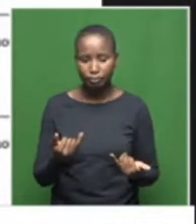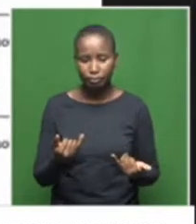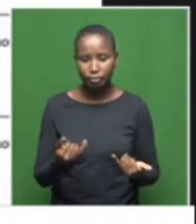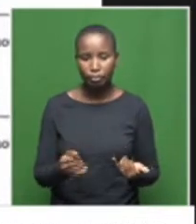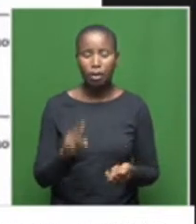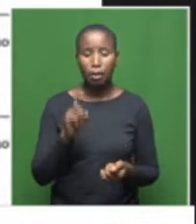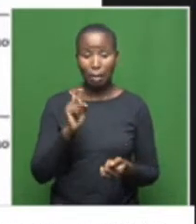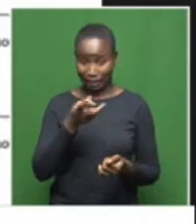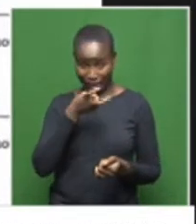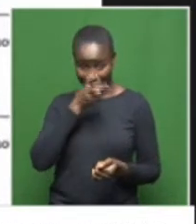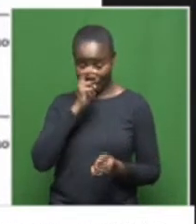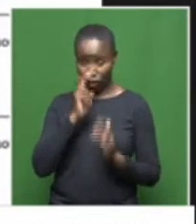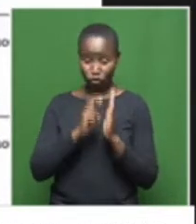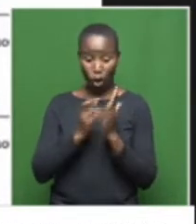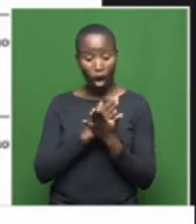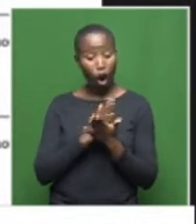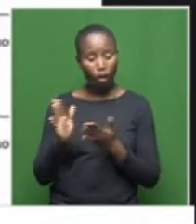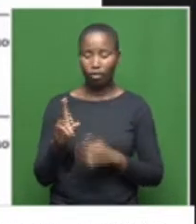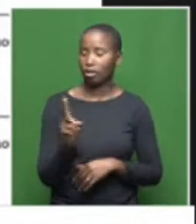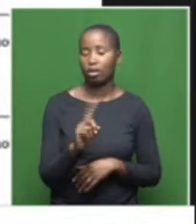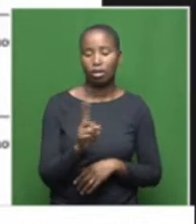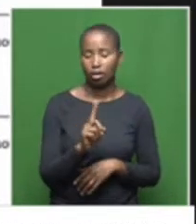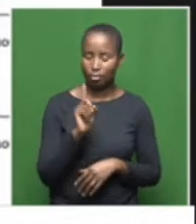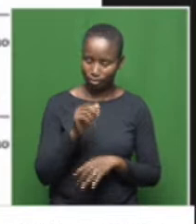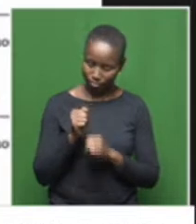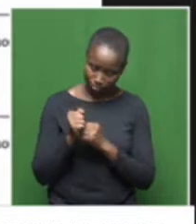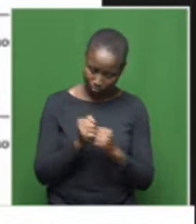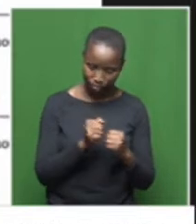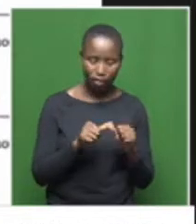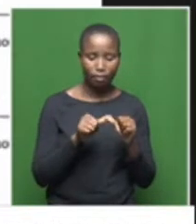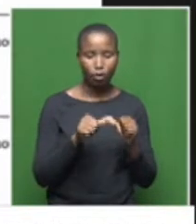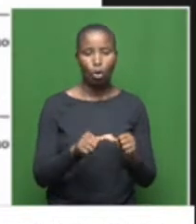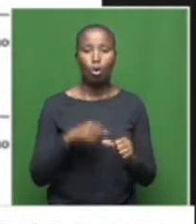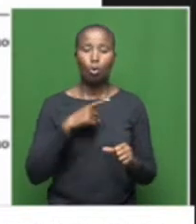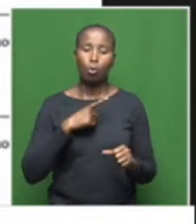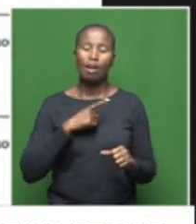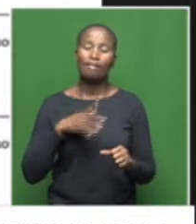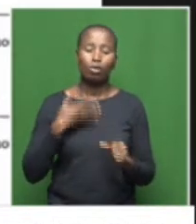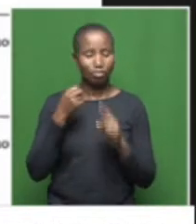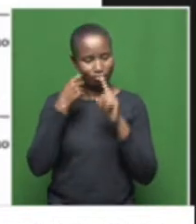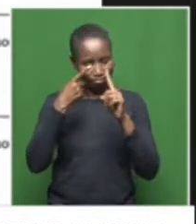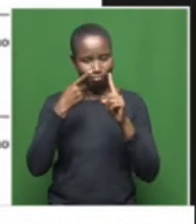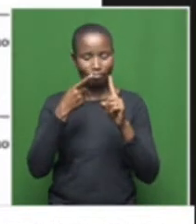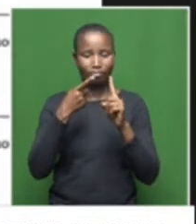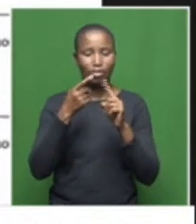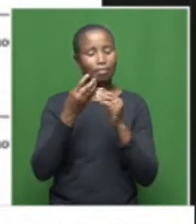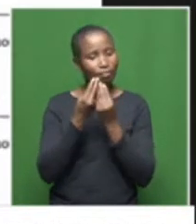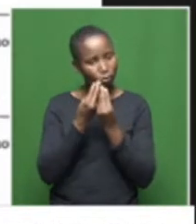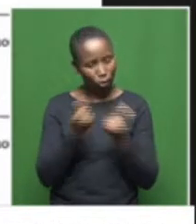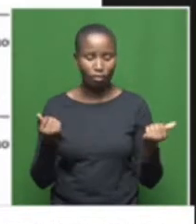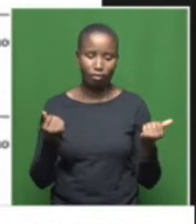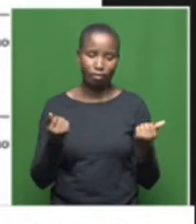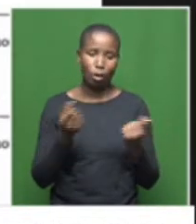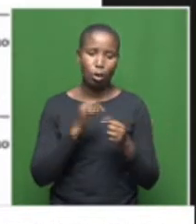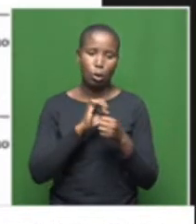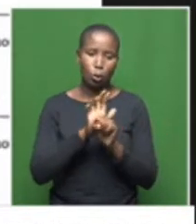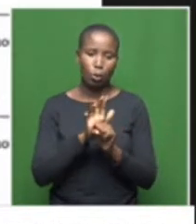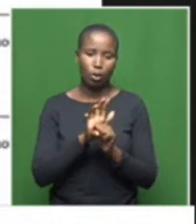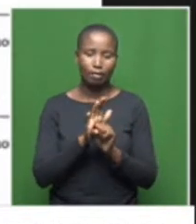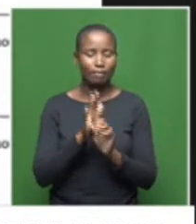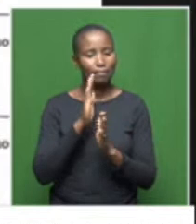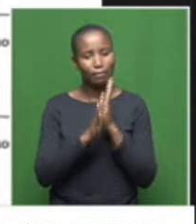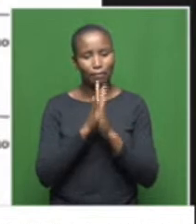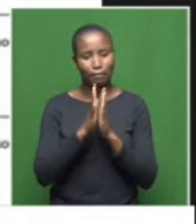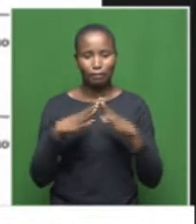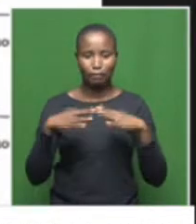hard-earned gains we have made as we strive to end the pandemic. We hope the reviewed health regulations and